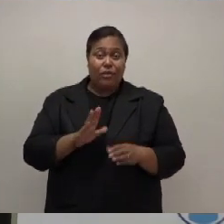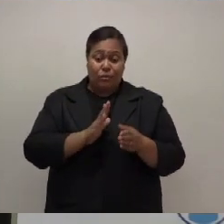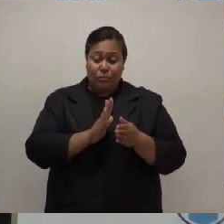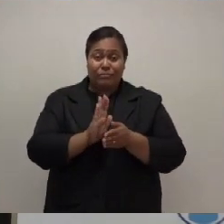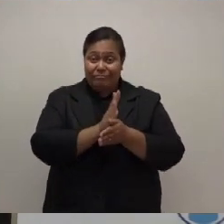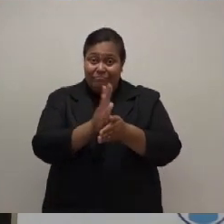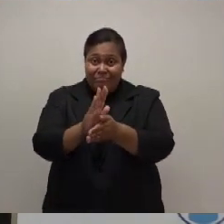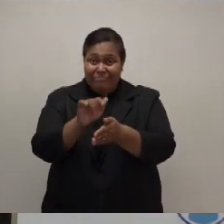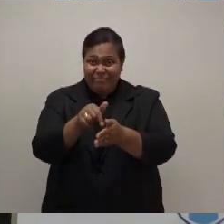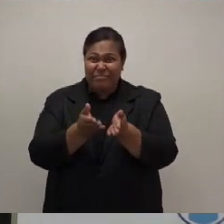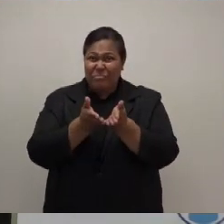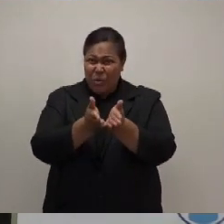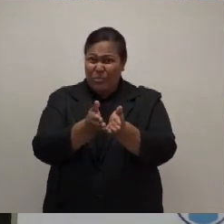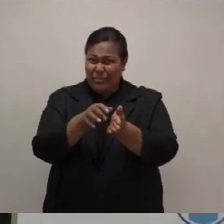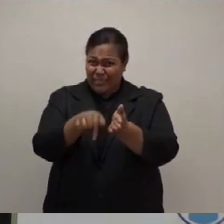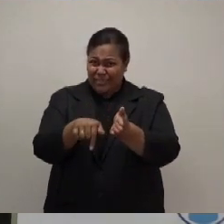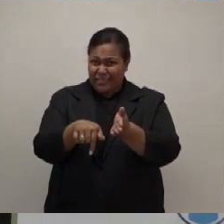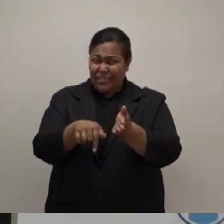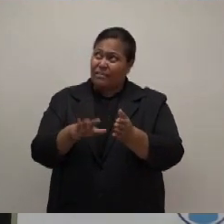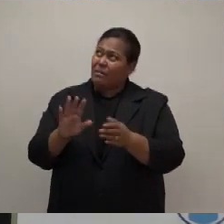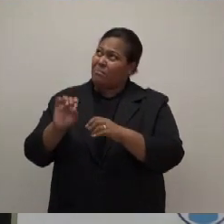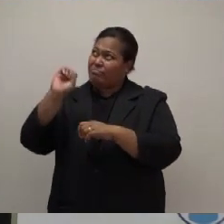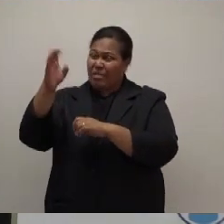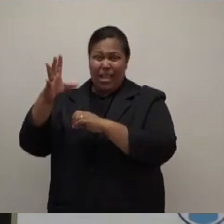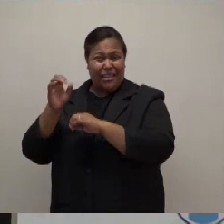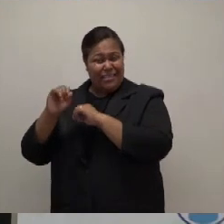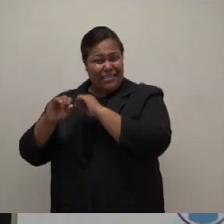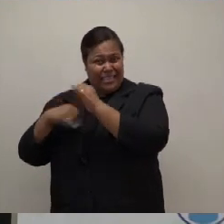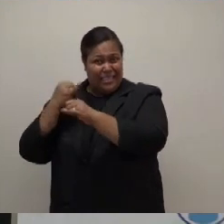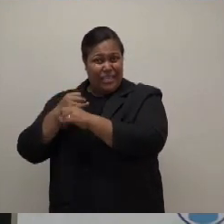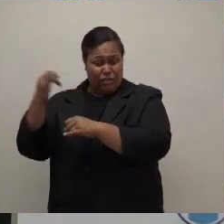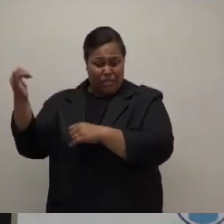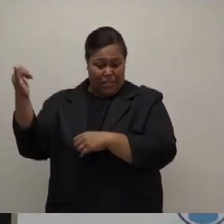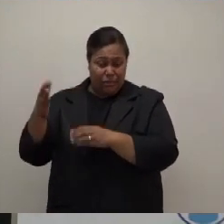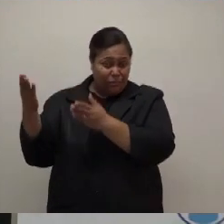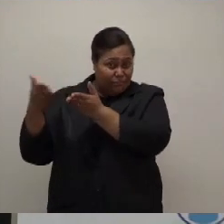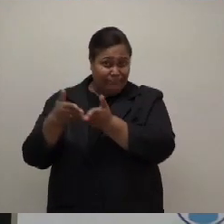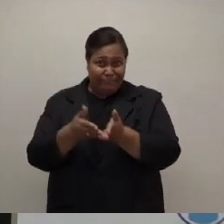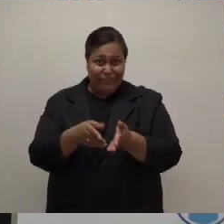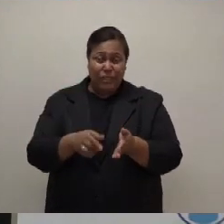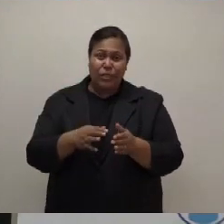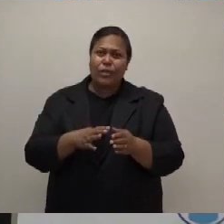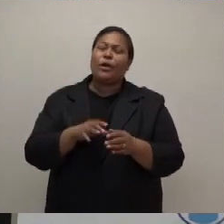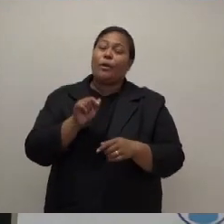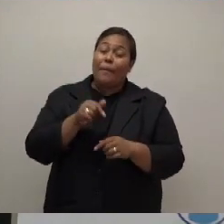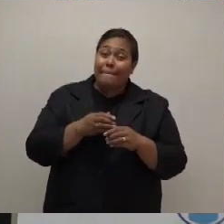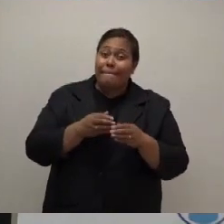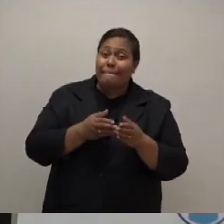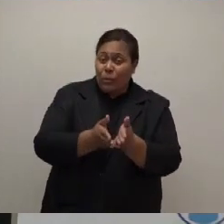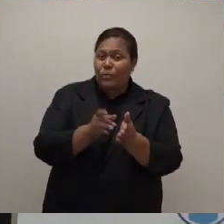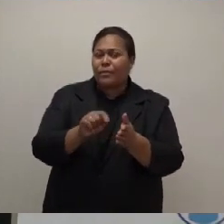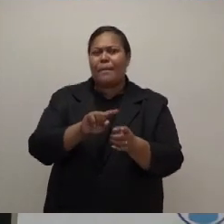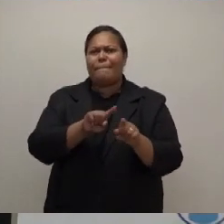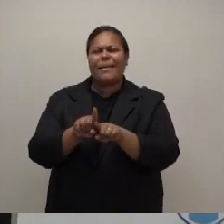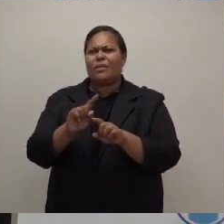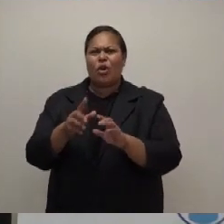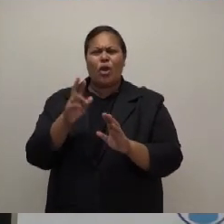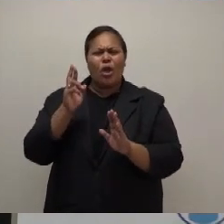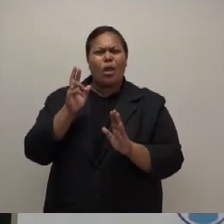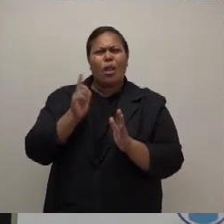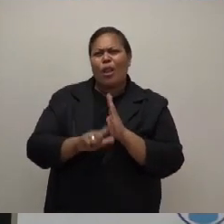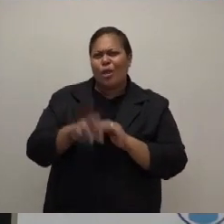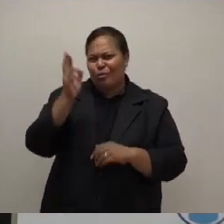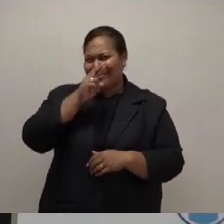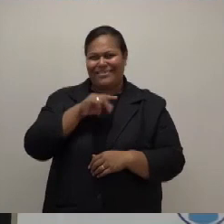Fiji, so long as they haven't interacted with others, they are very low risk, but their economic impact is very high